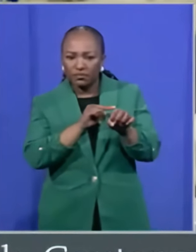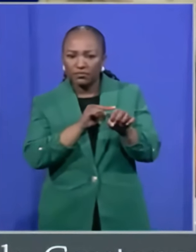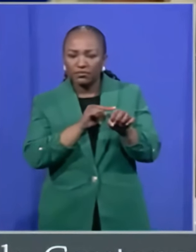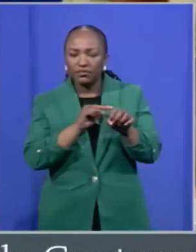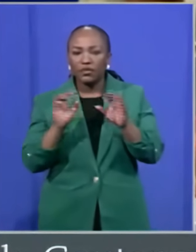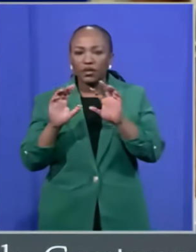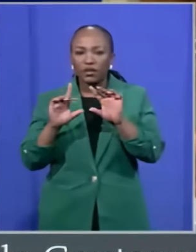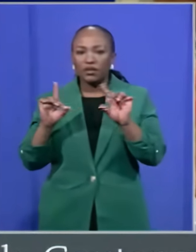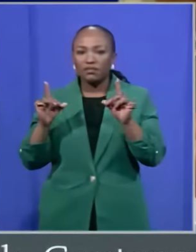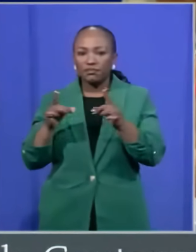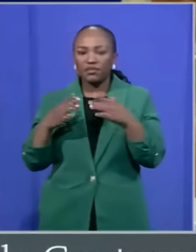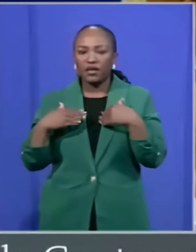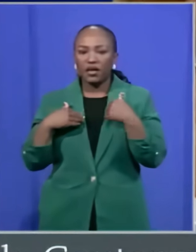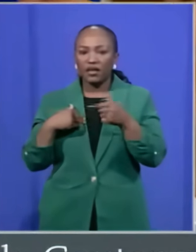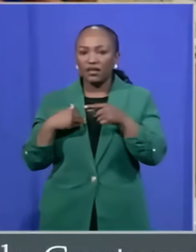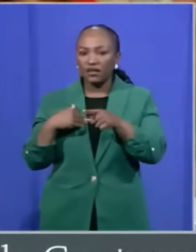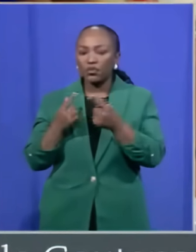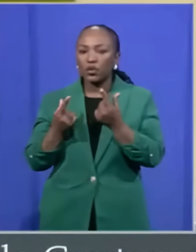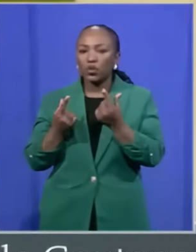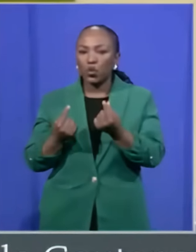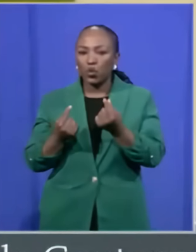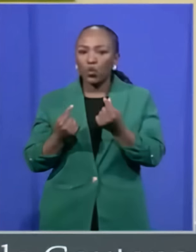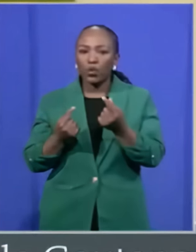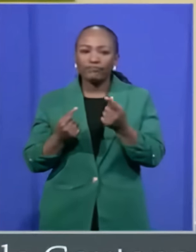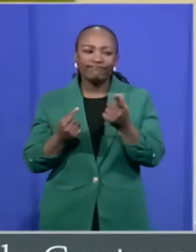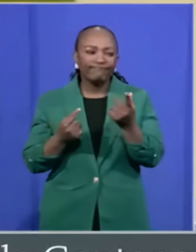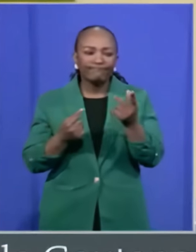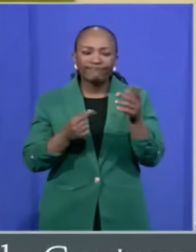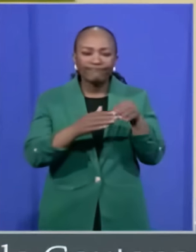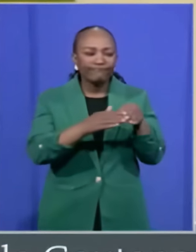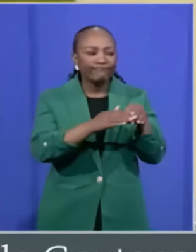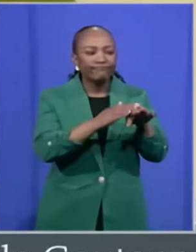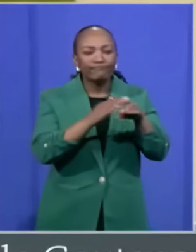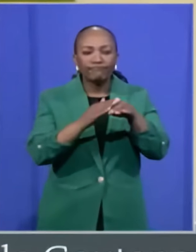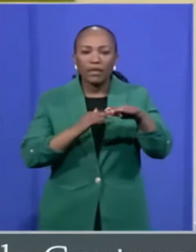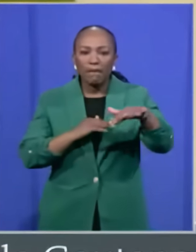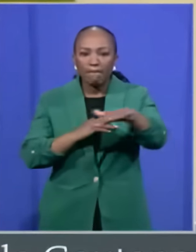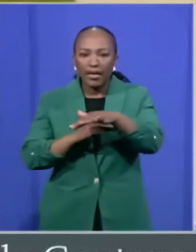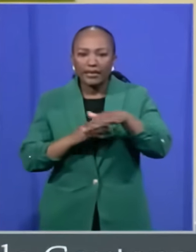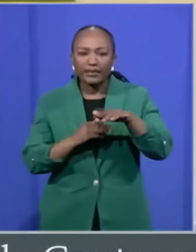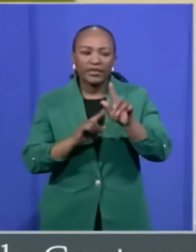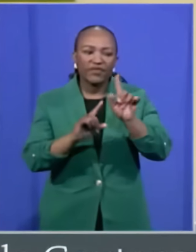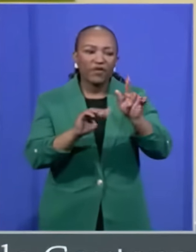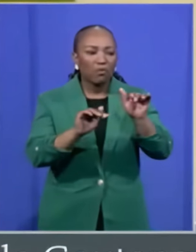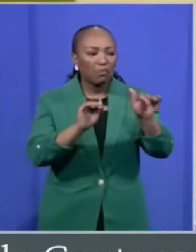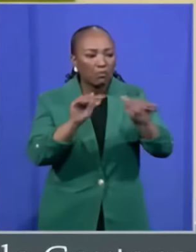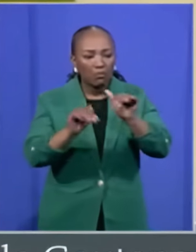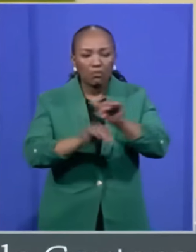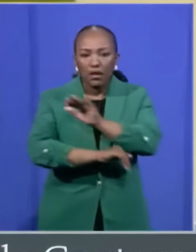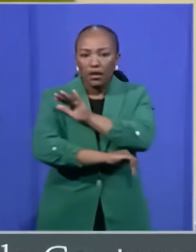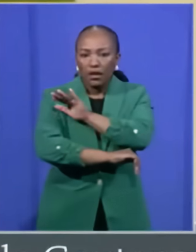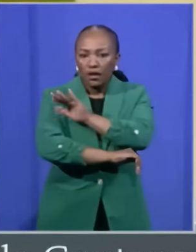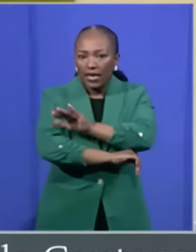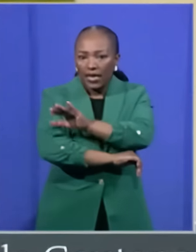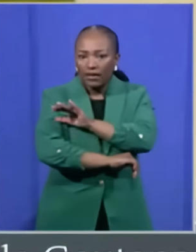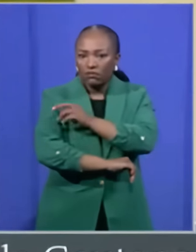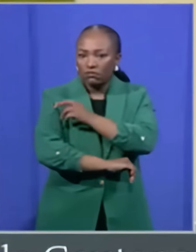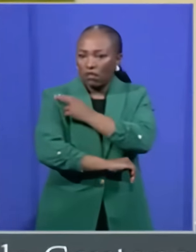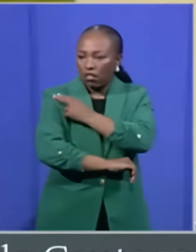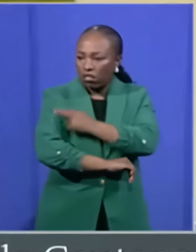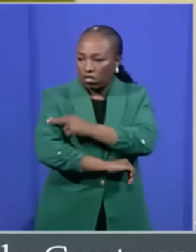Department of Health also does some vaccination drives, in some instances, the